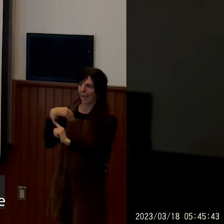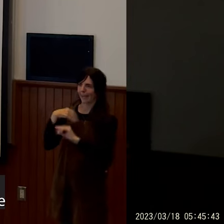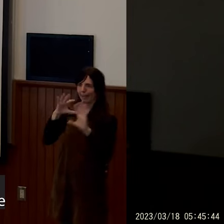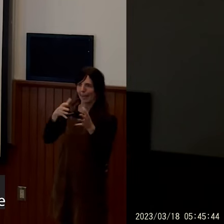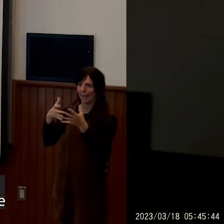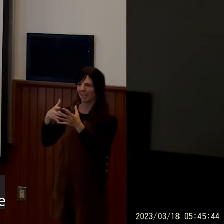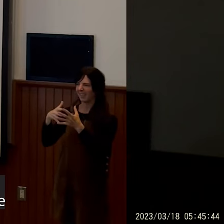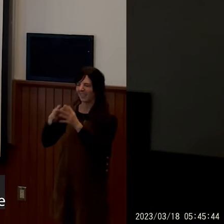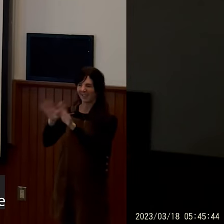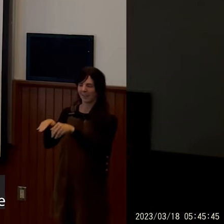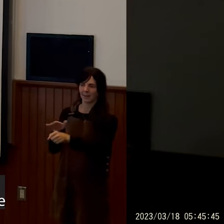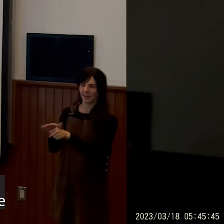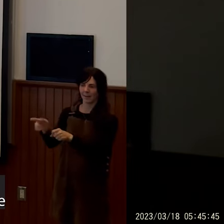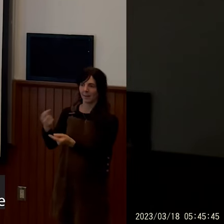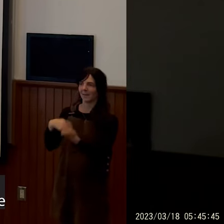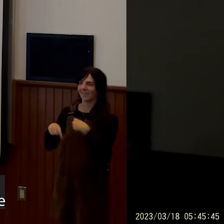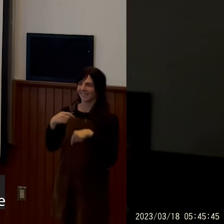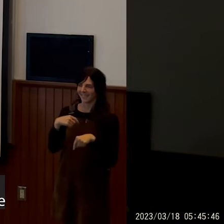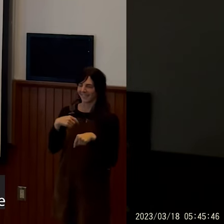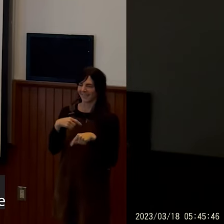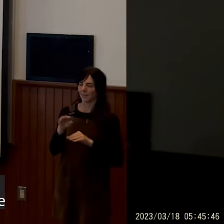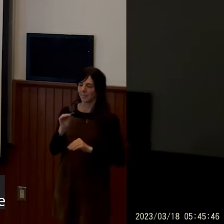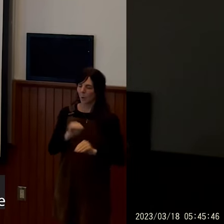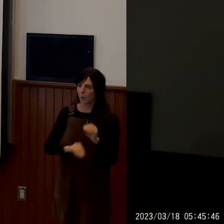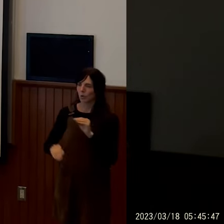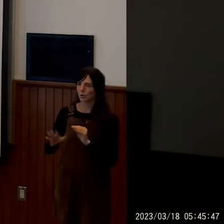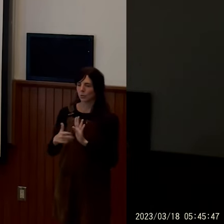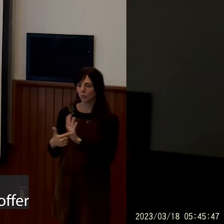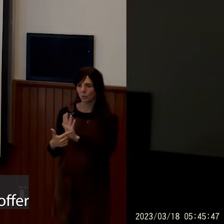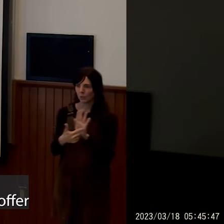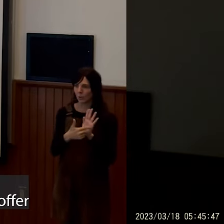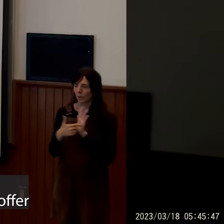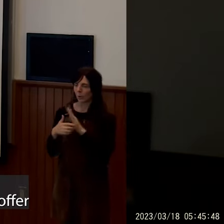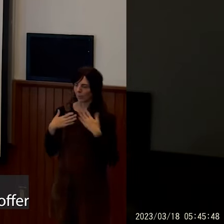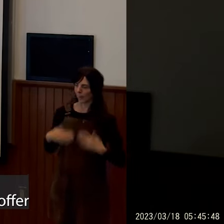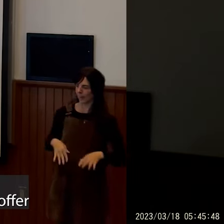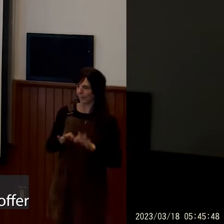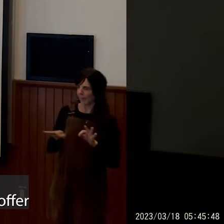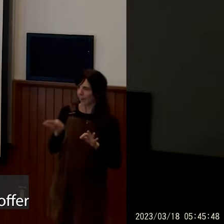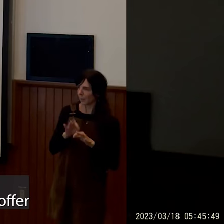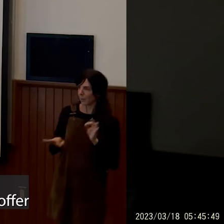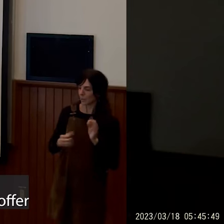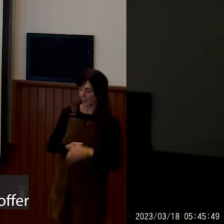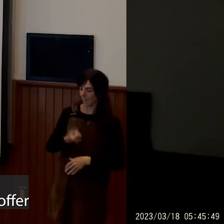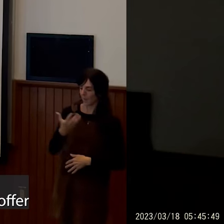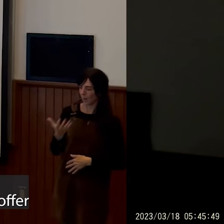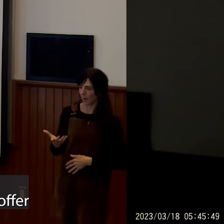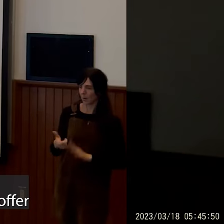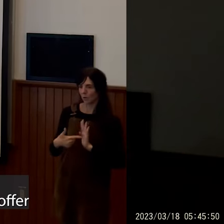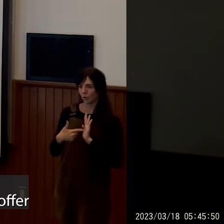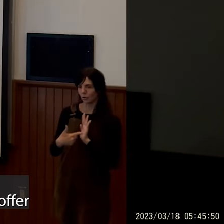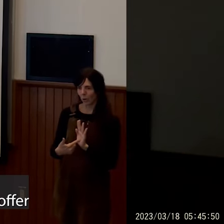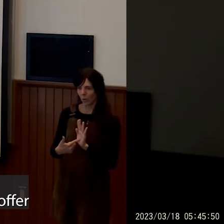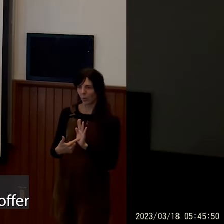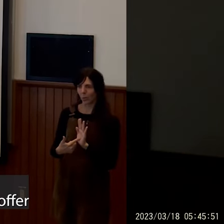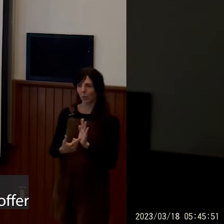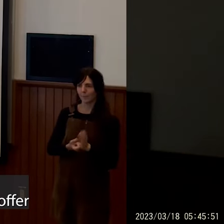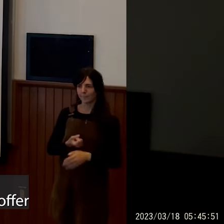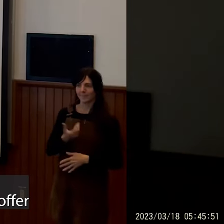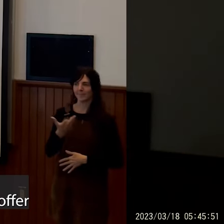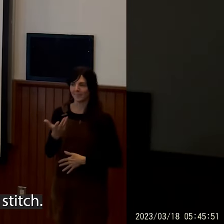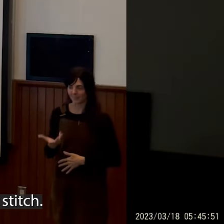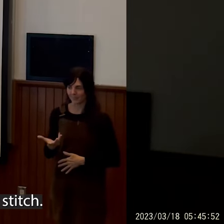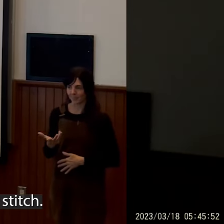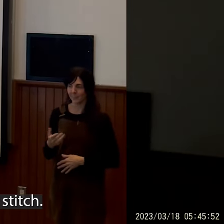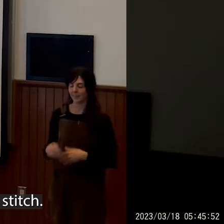to motion and gesture, and thinking about poetics as a series of gestures. I